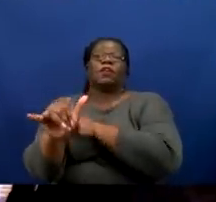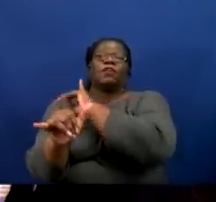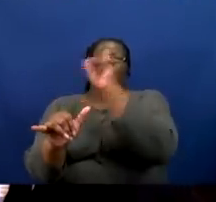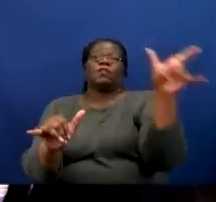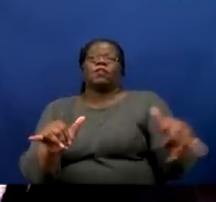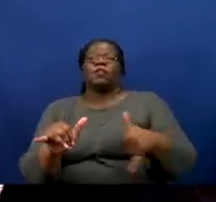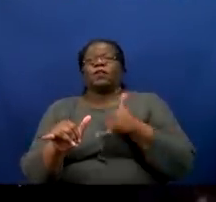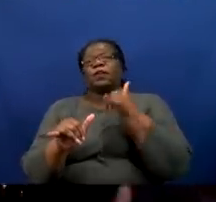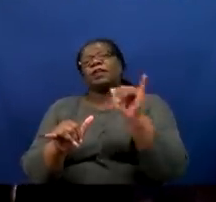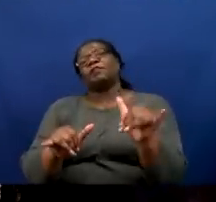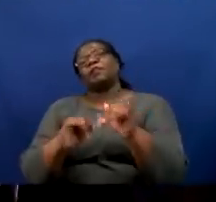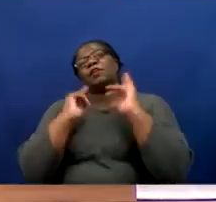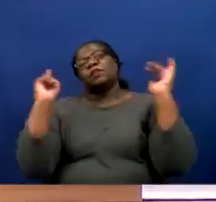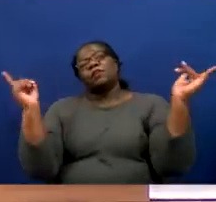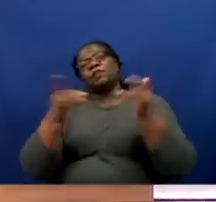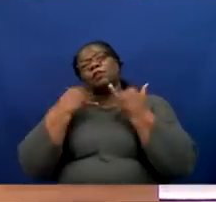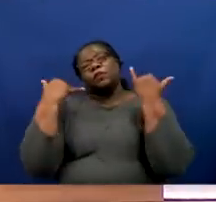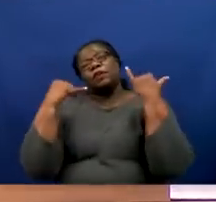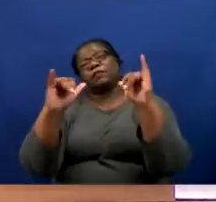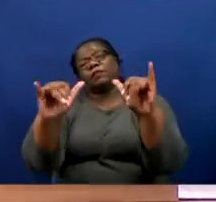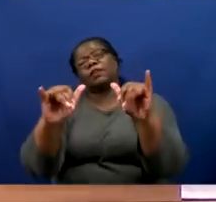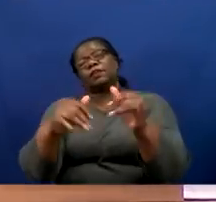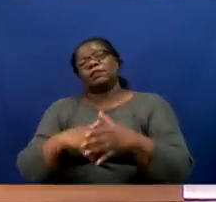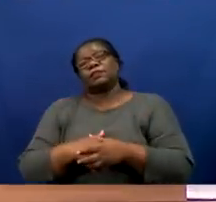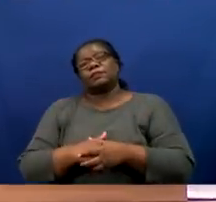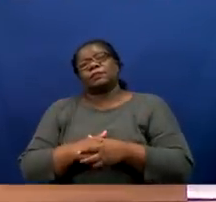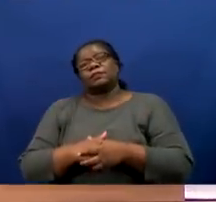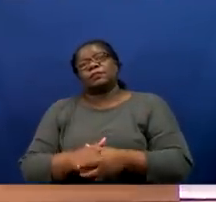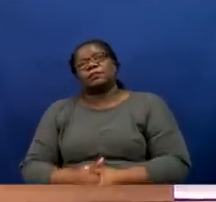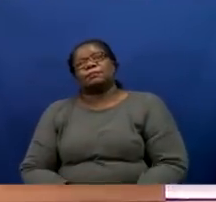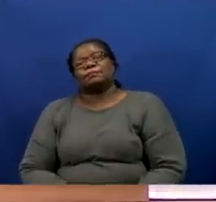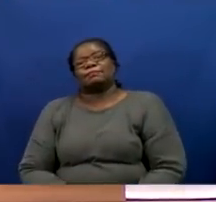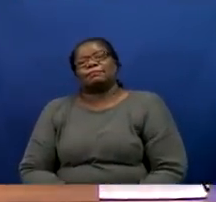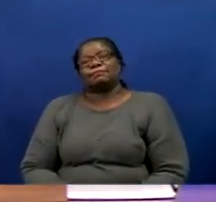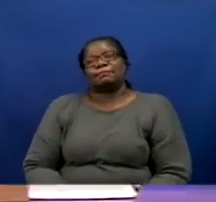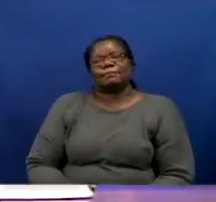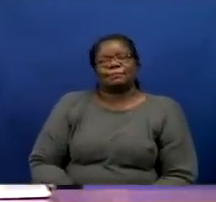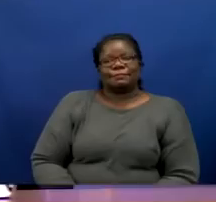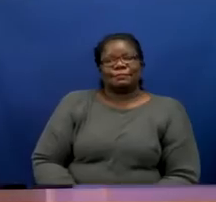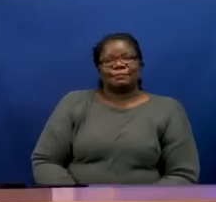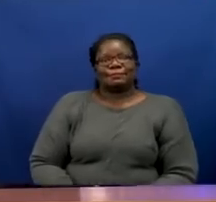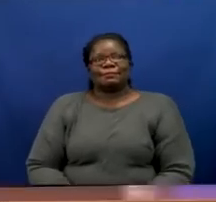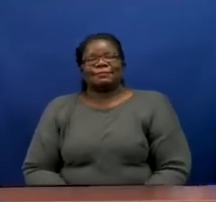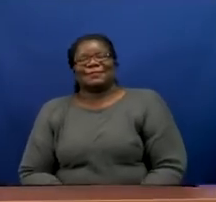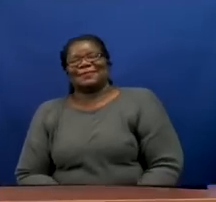forever, forever, forever.